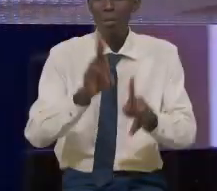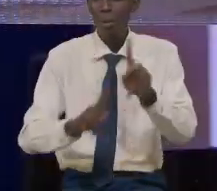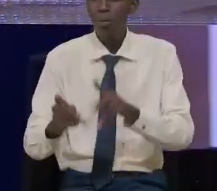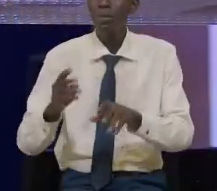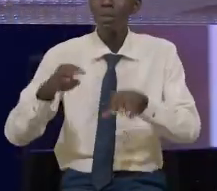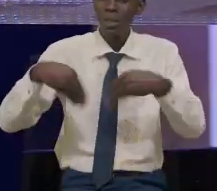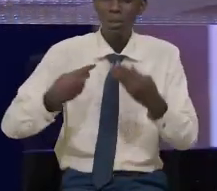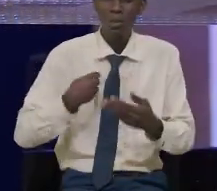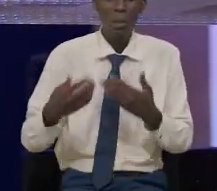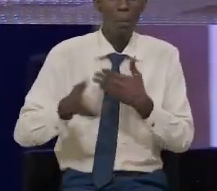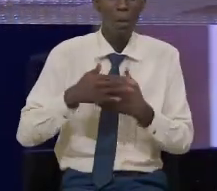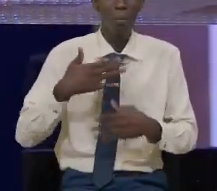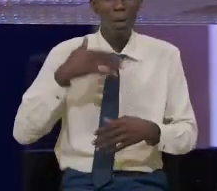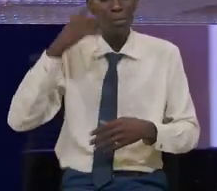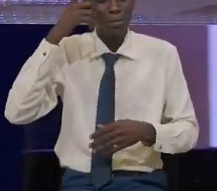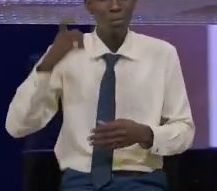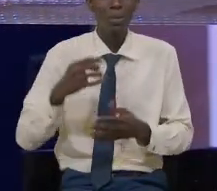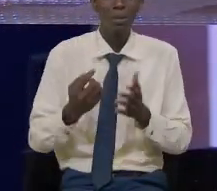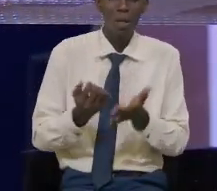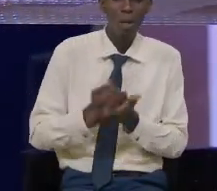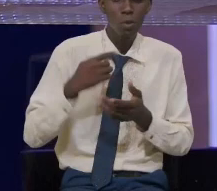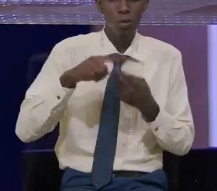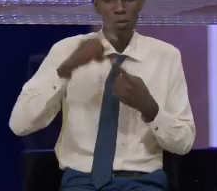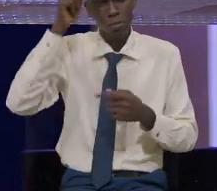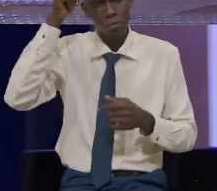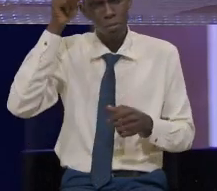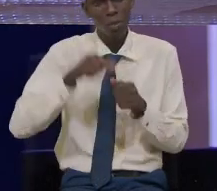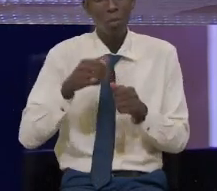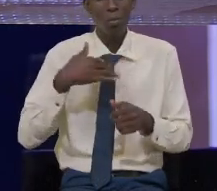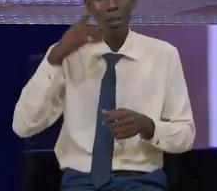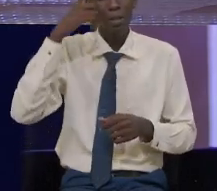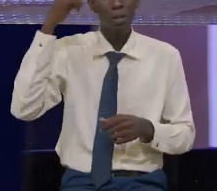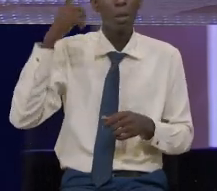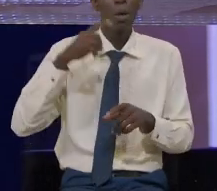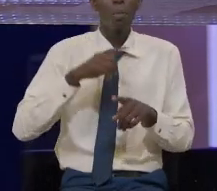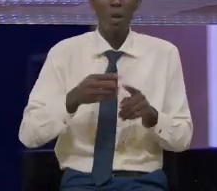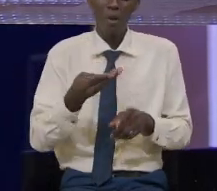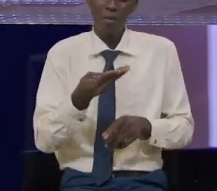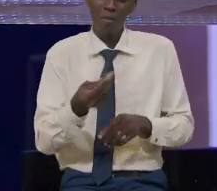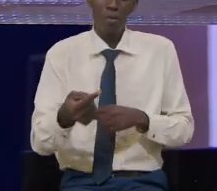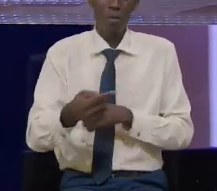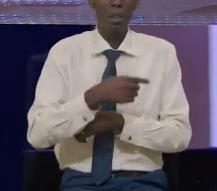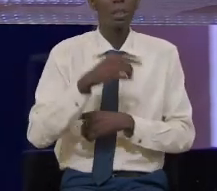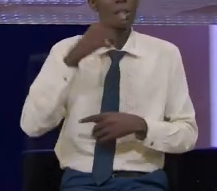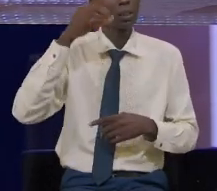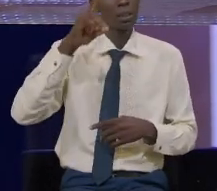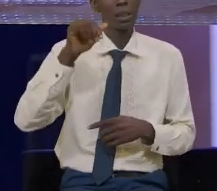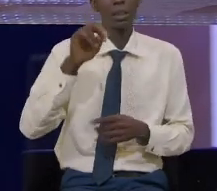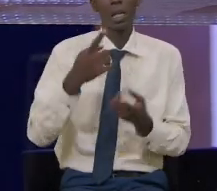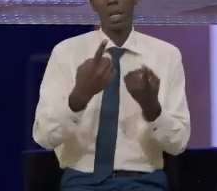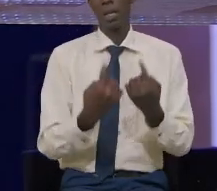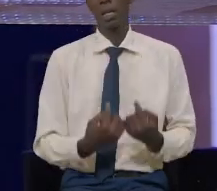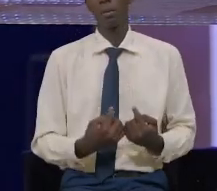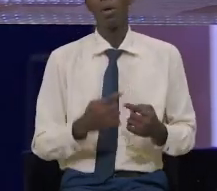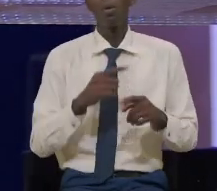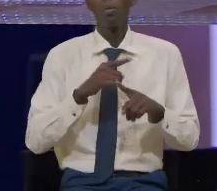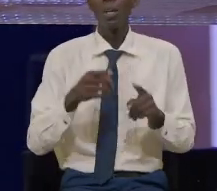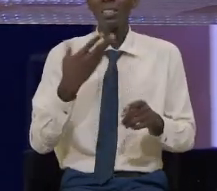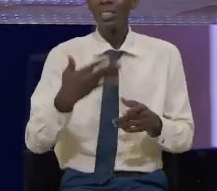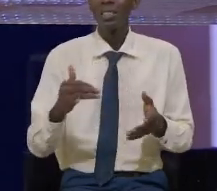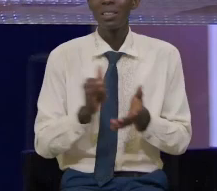the dream until Daniel came, just for a few days. But now, even the things that were kept